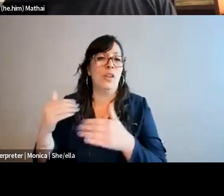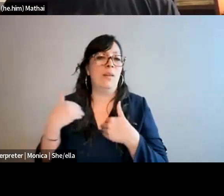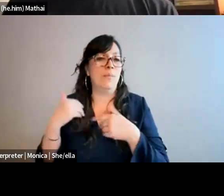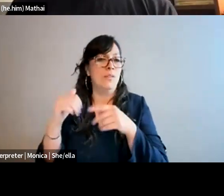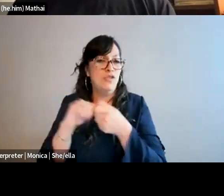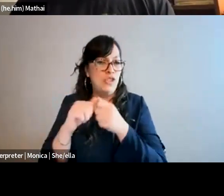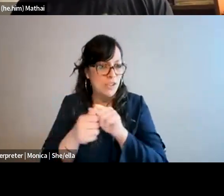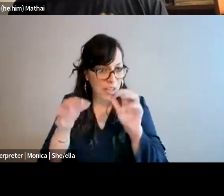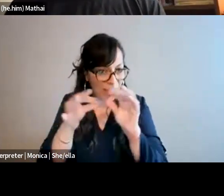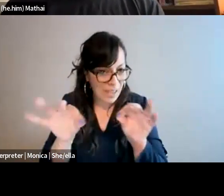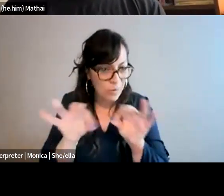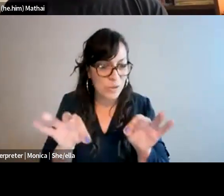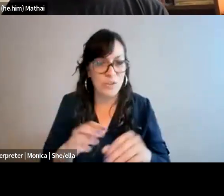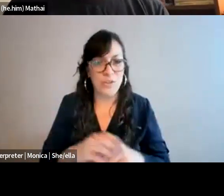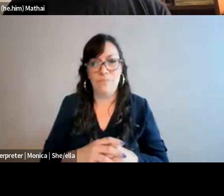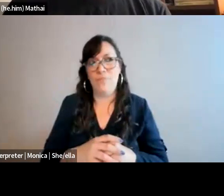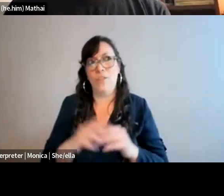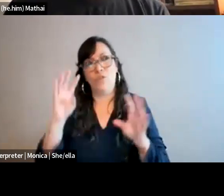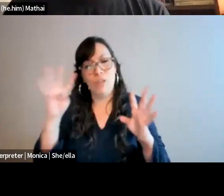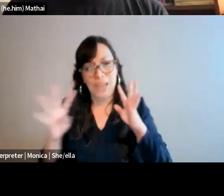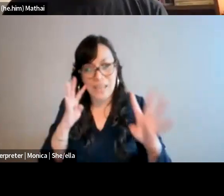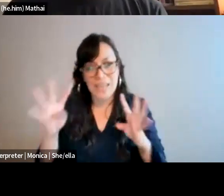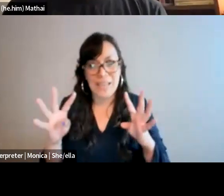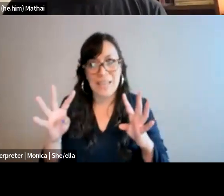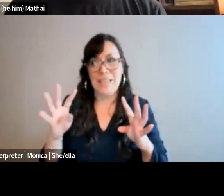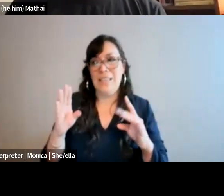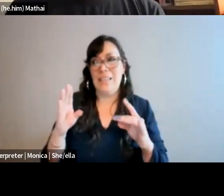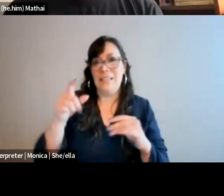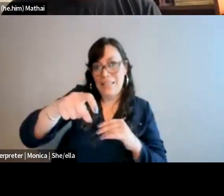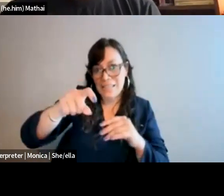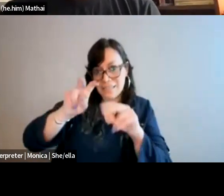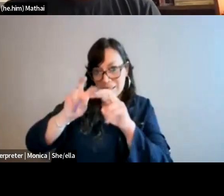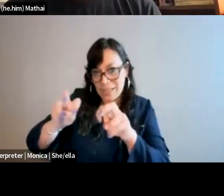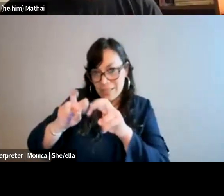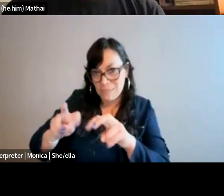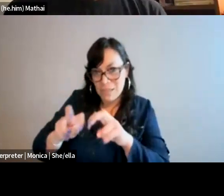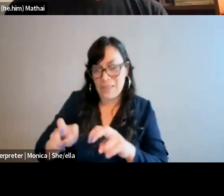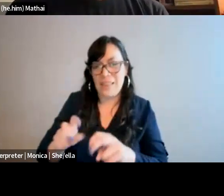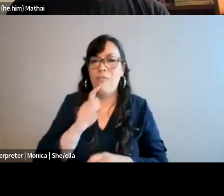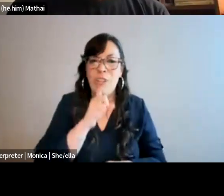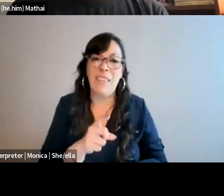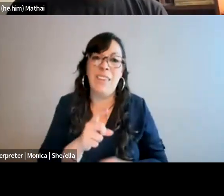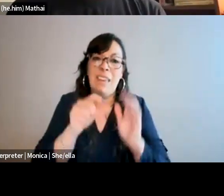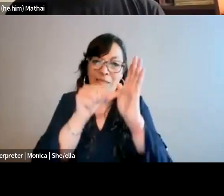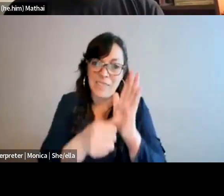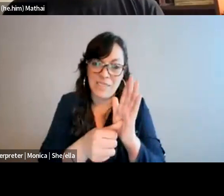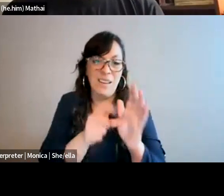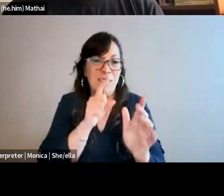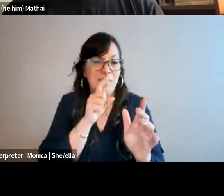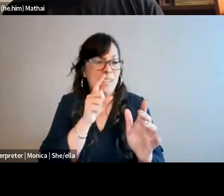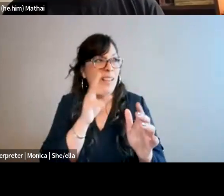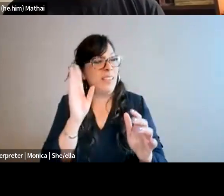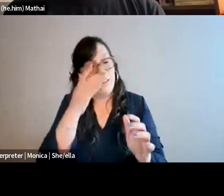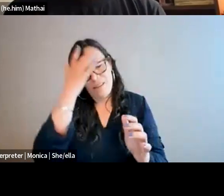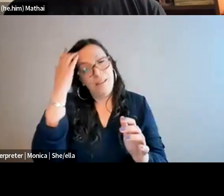language, creating just needs assessment that really emphasize the need for them